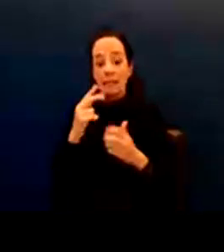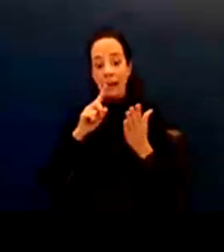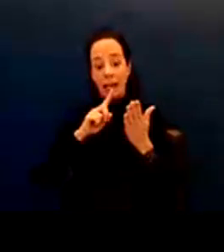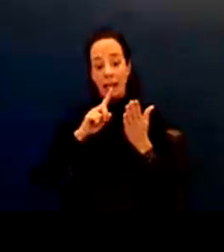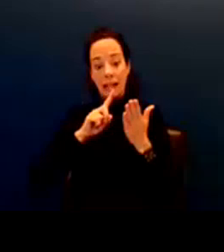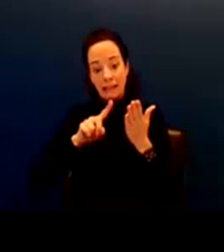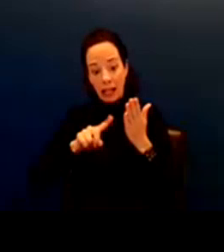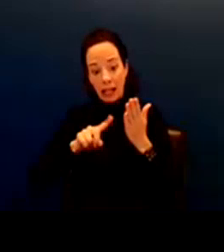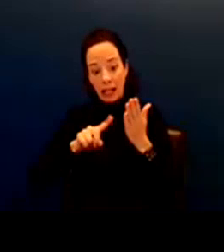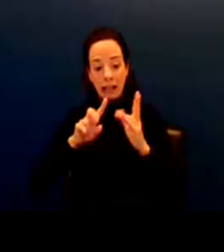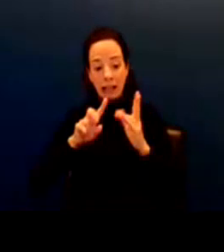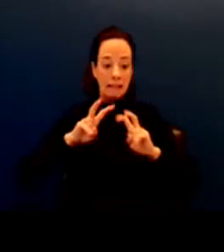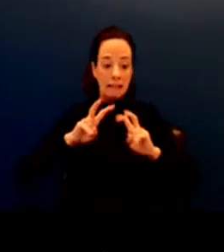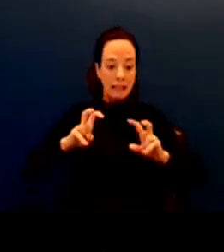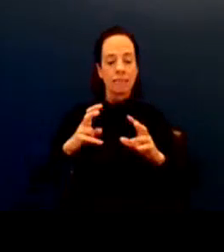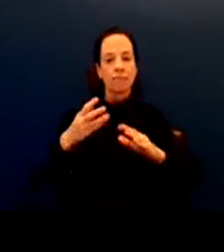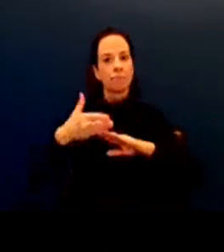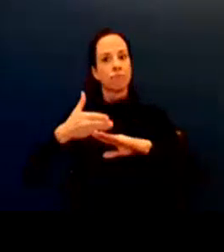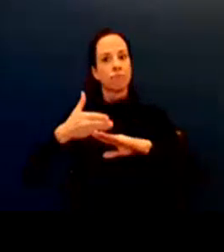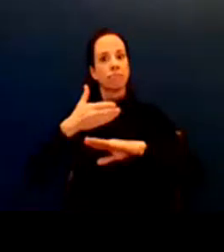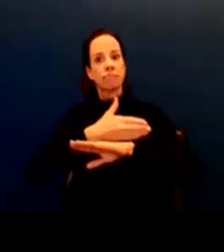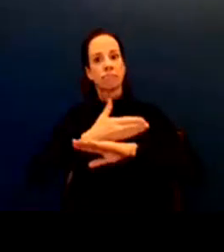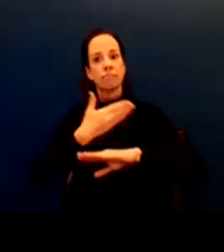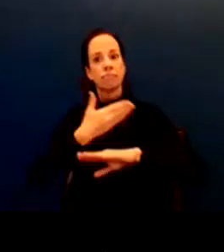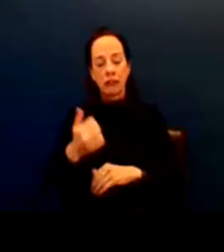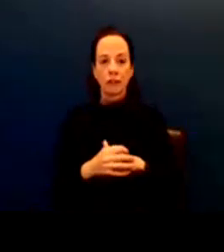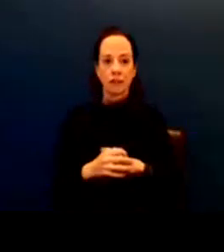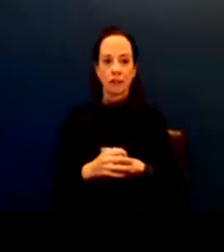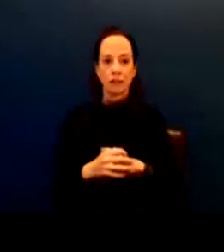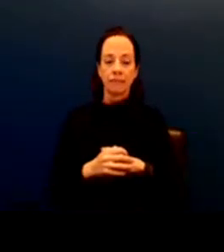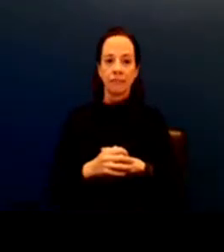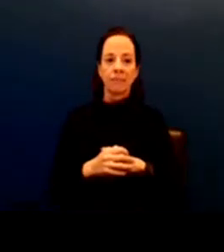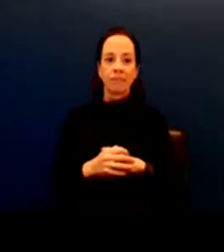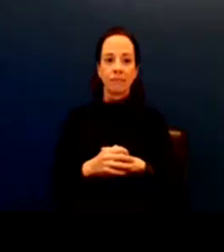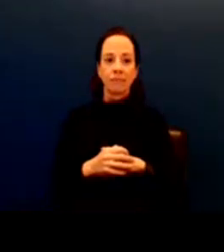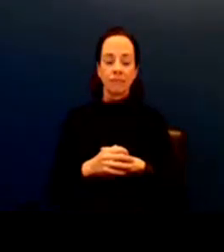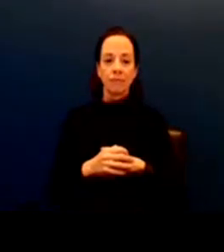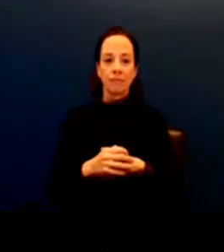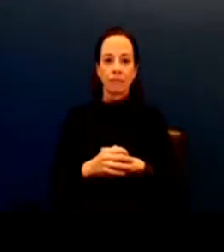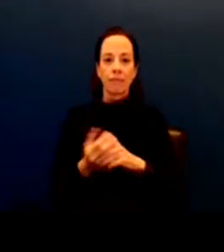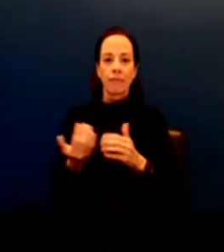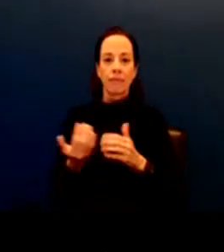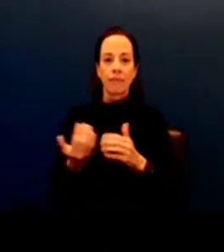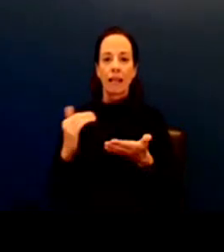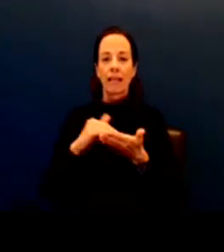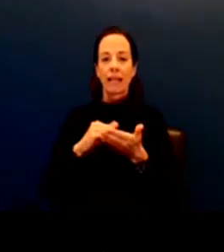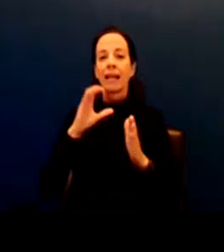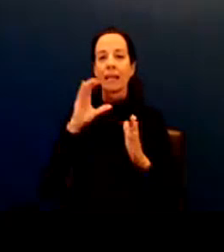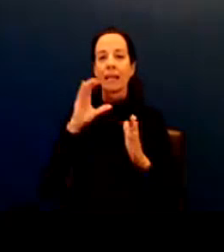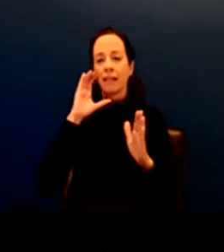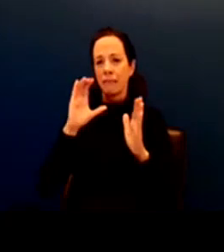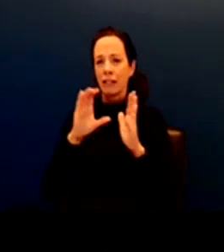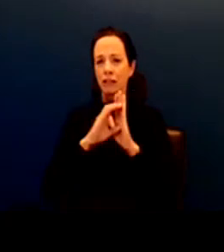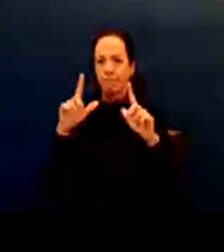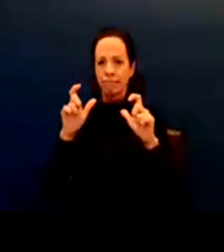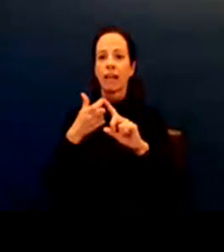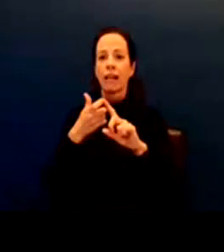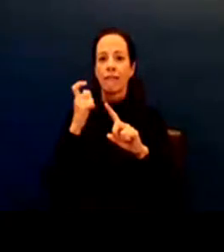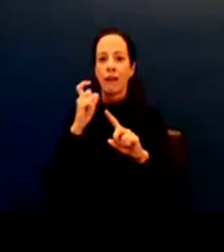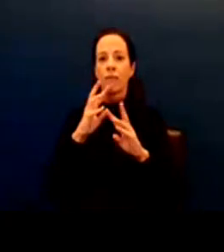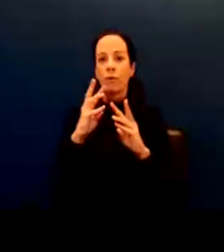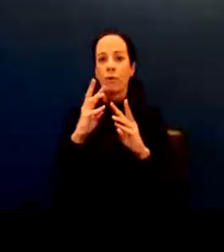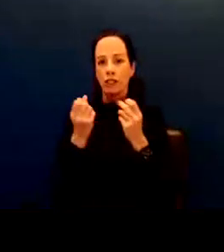This is again, the picture there is from the mock workshop we did. We put together new training content for our new PMs and